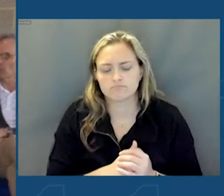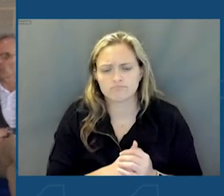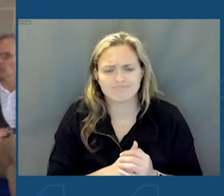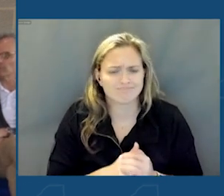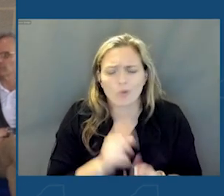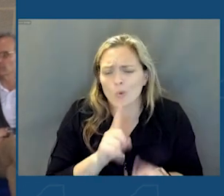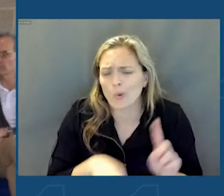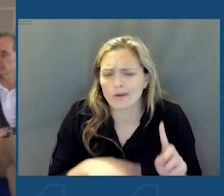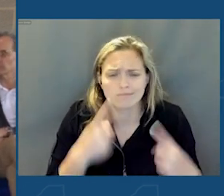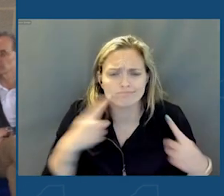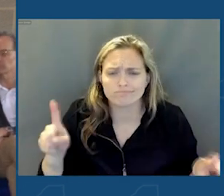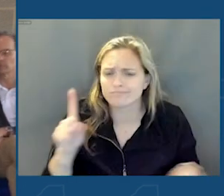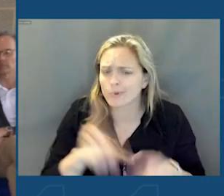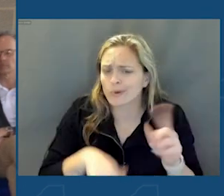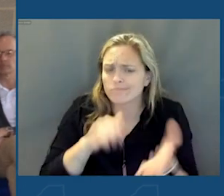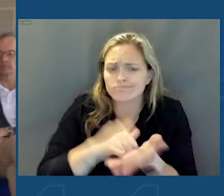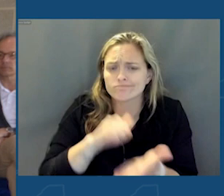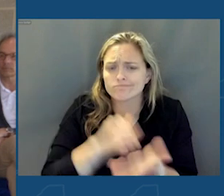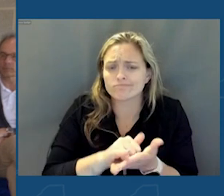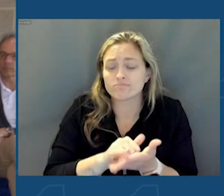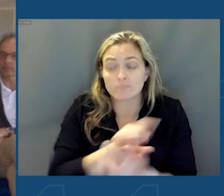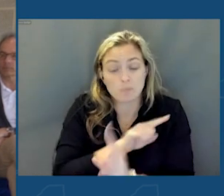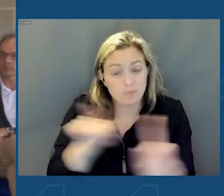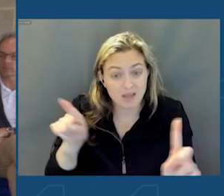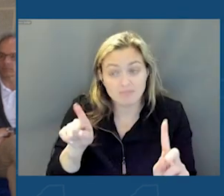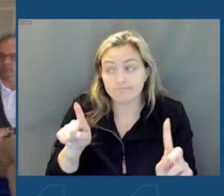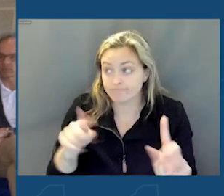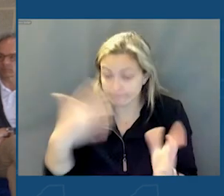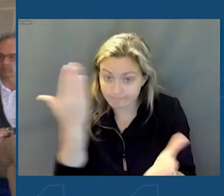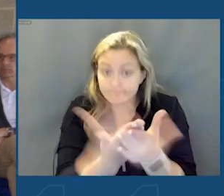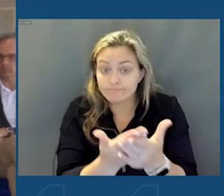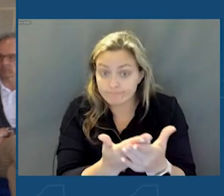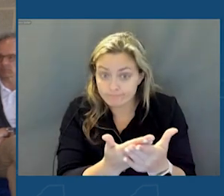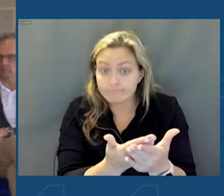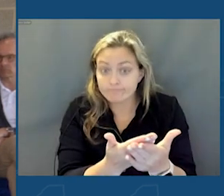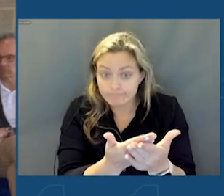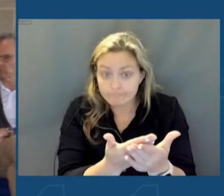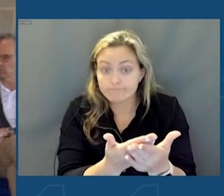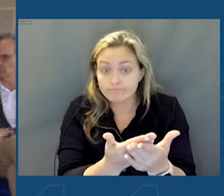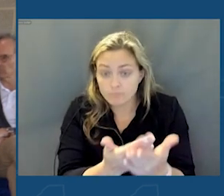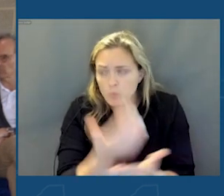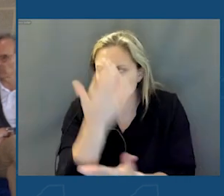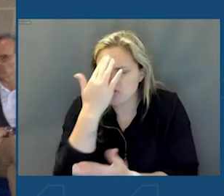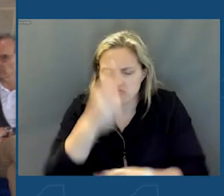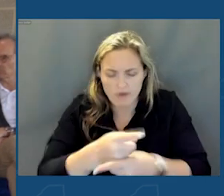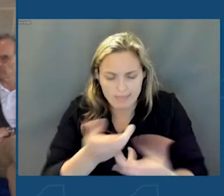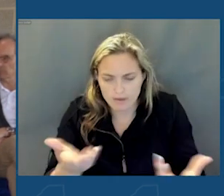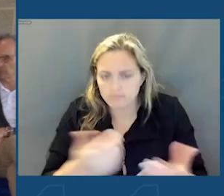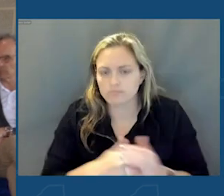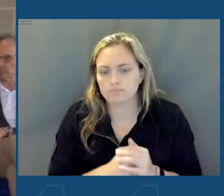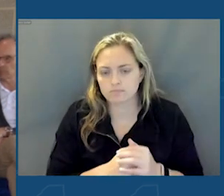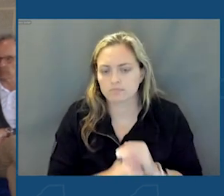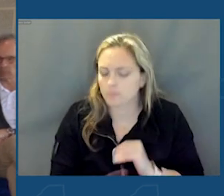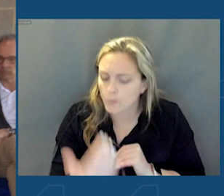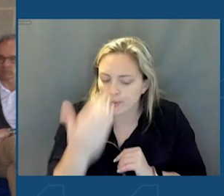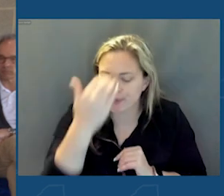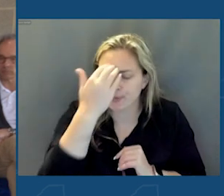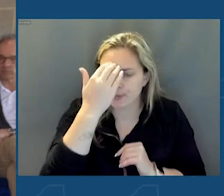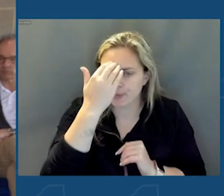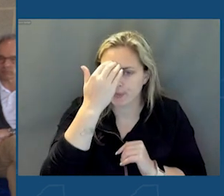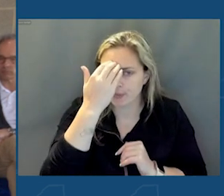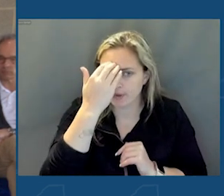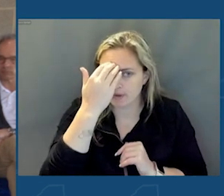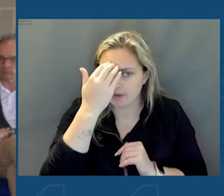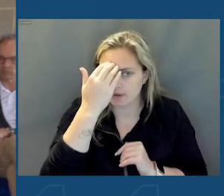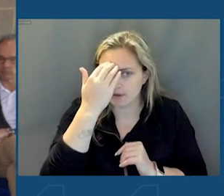done. We ultimately, though, prevailed because we knew this was the right thing to do. And we knew